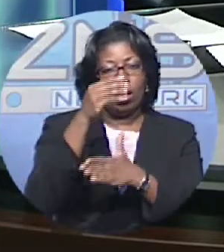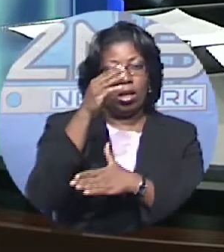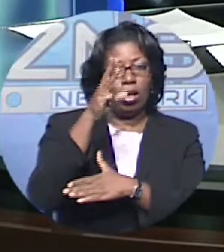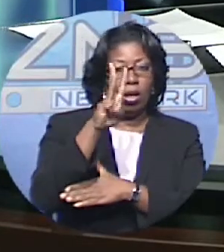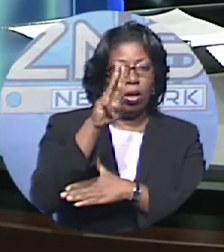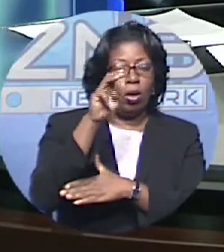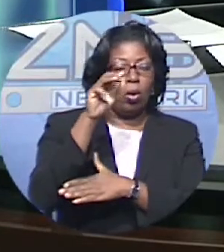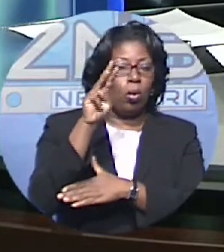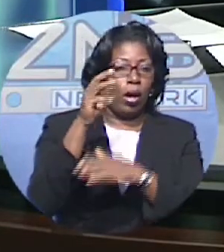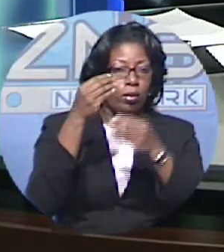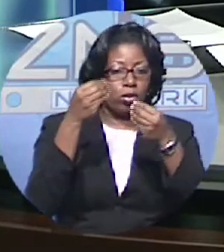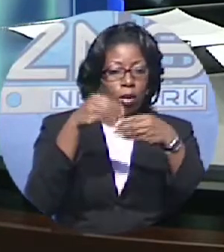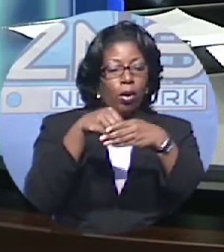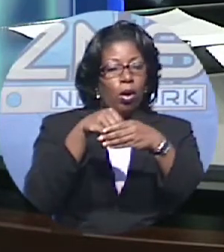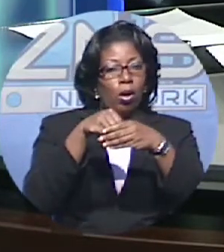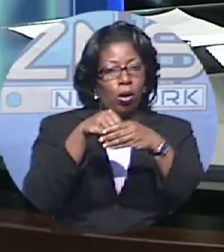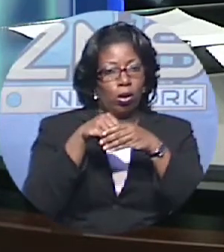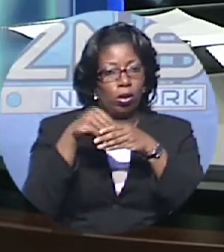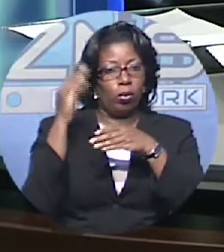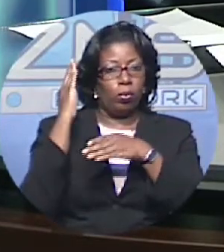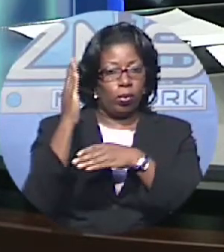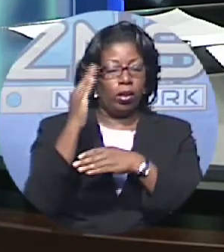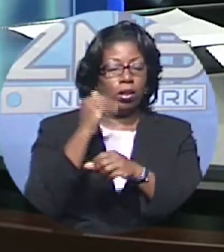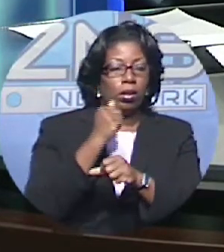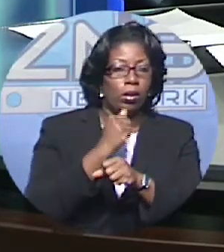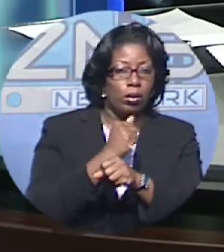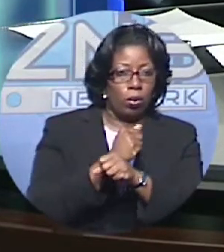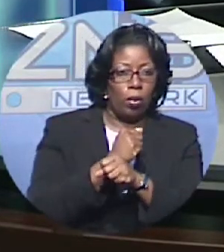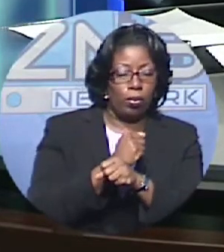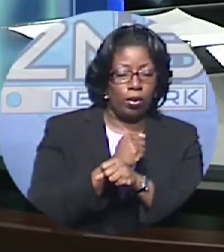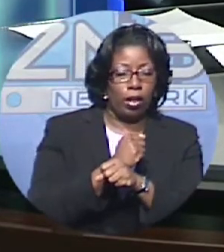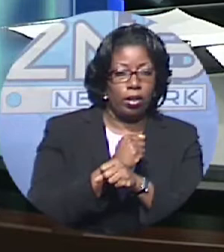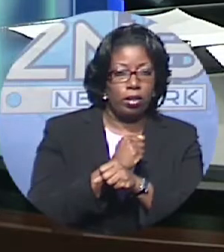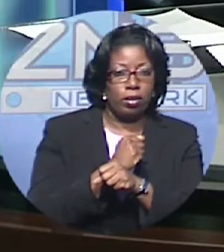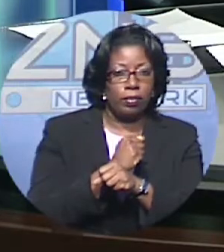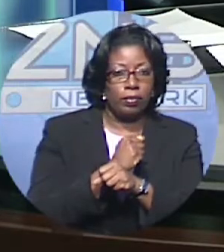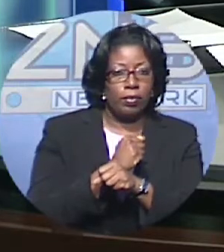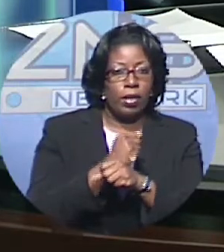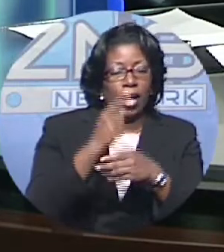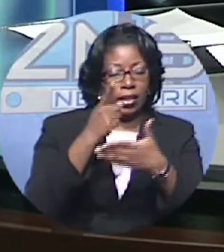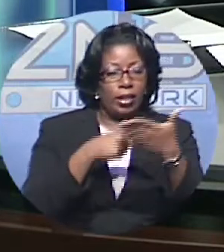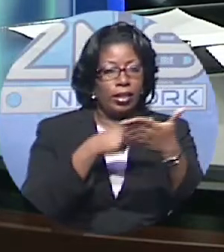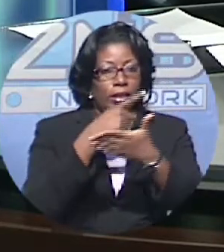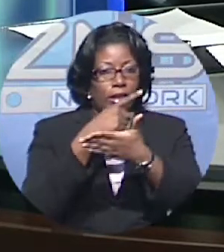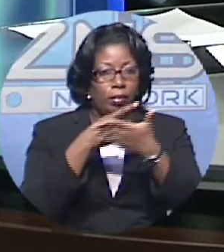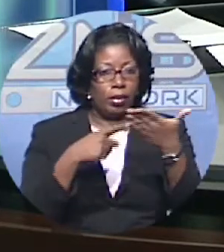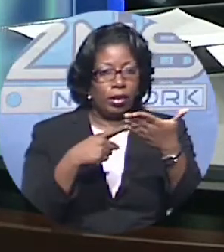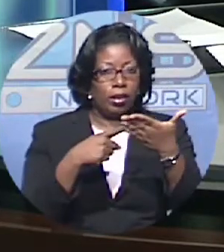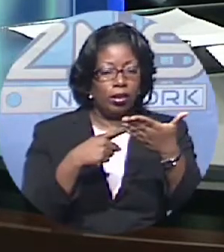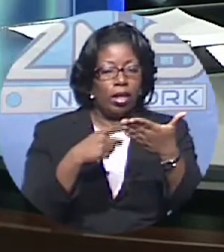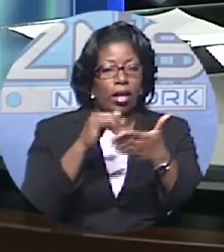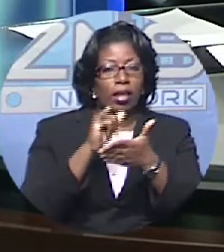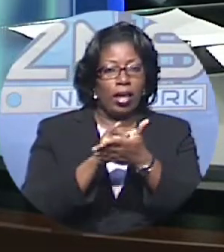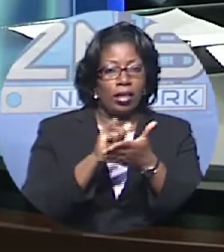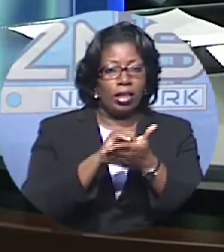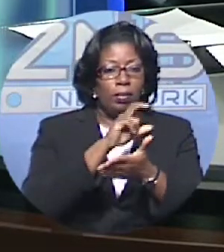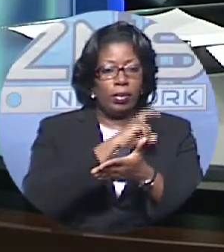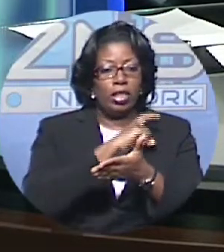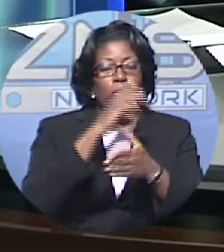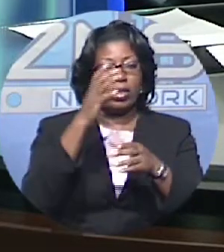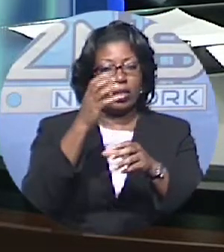will cooperate in giving effect to what was outlined so as to thereby eliminate the need for the relevant law enforcement authorities to